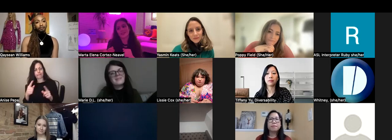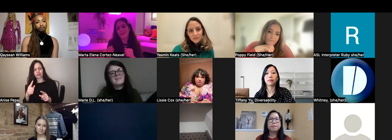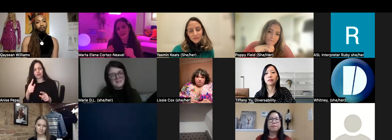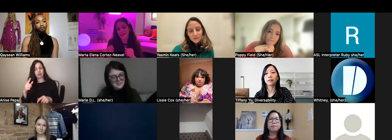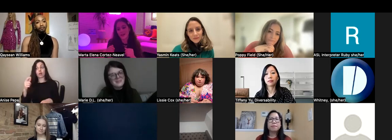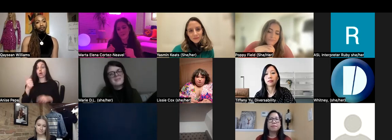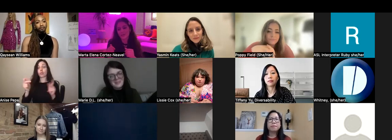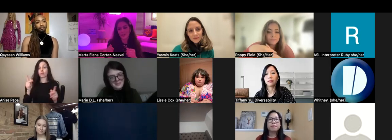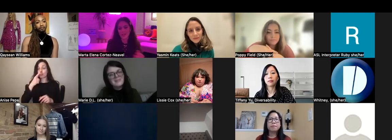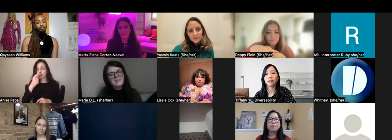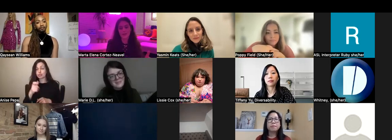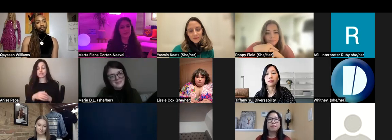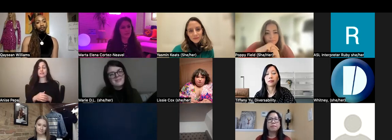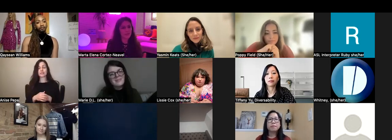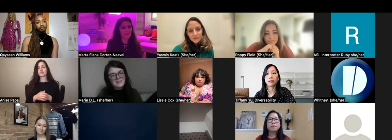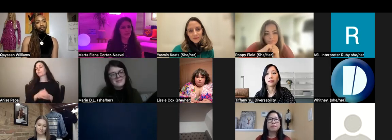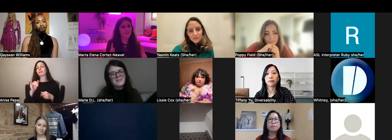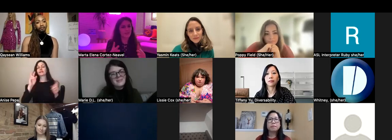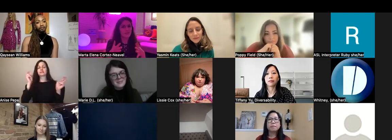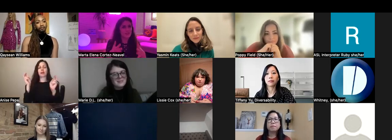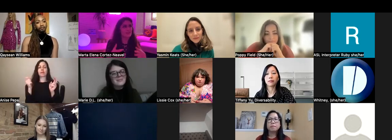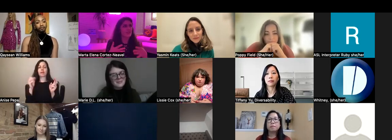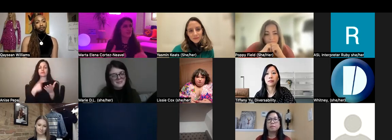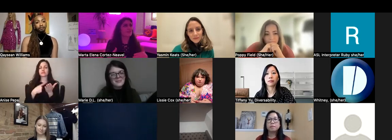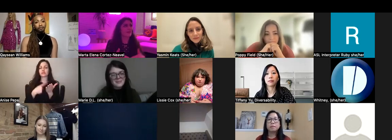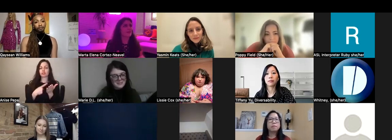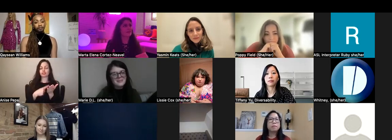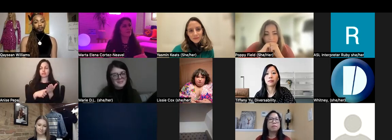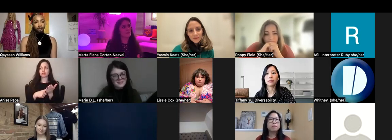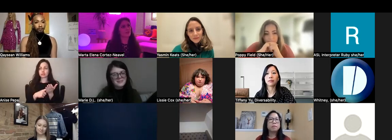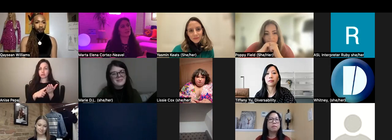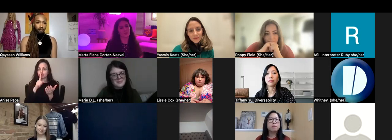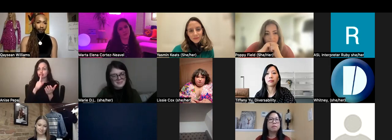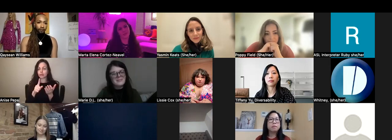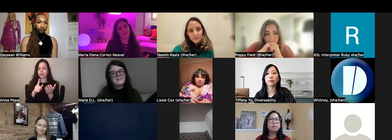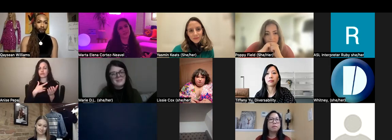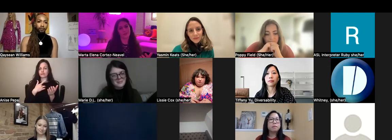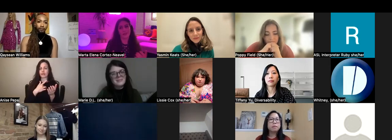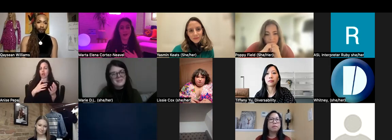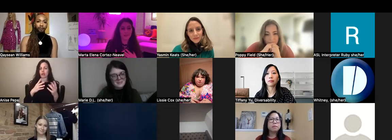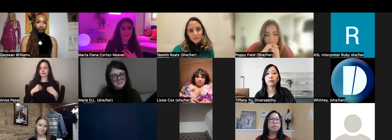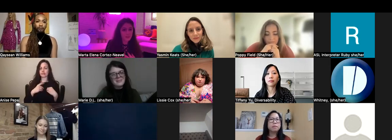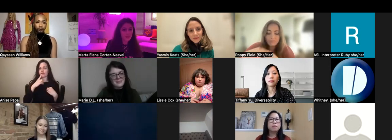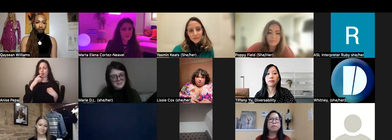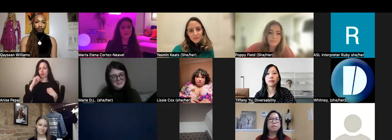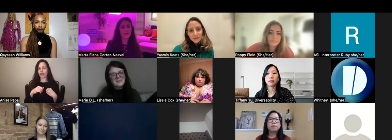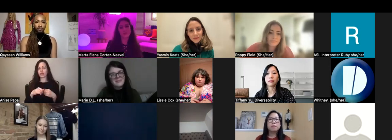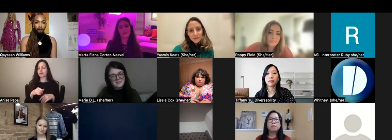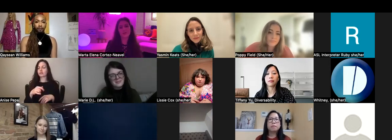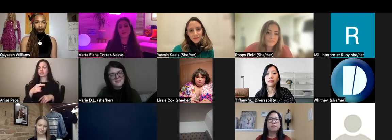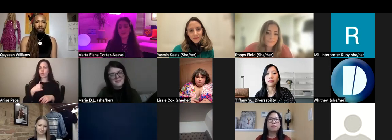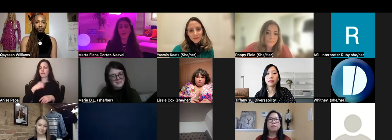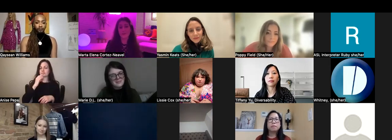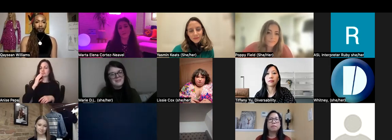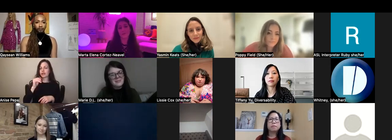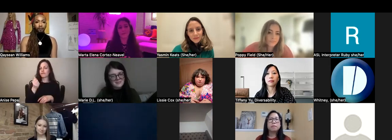and that's just like a topic of discussion. Like it's just such a validating, important experience. And that's something that I've experienced over the past few years